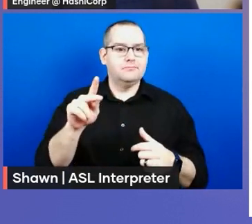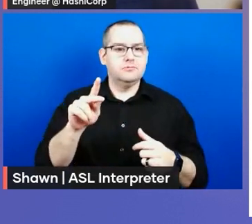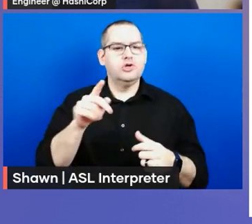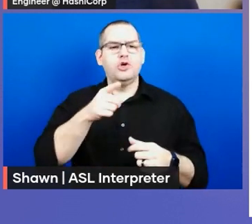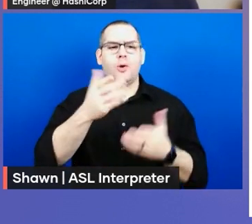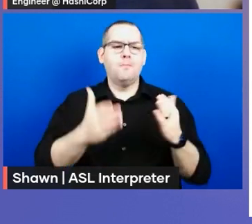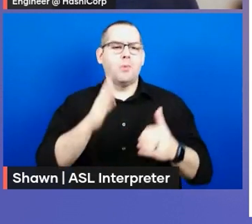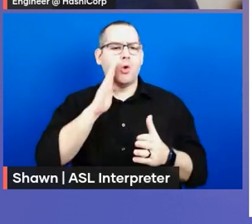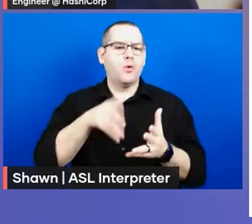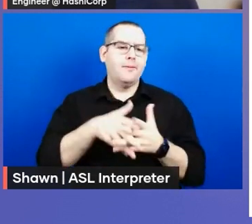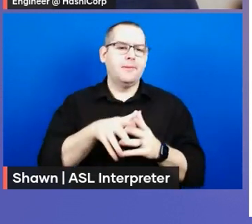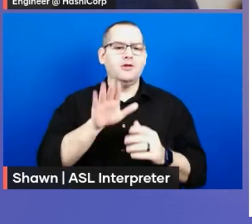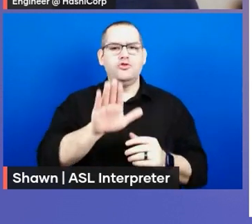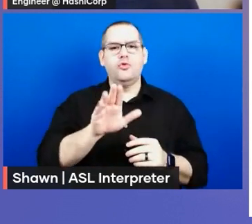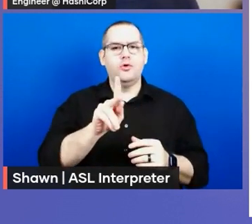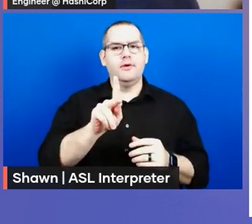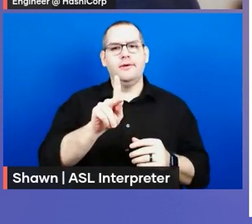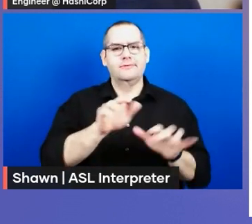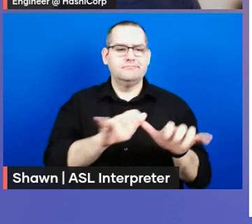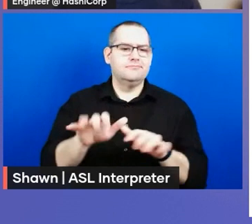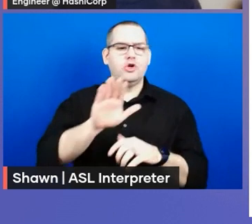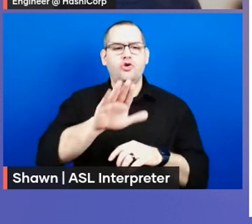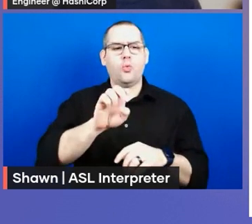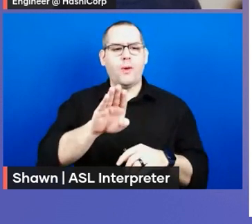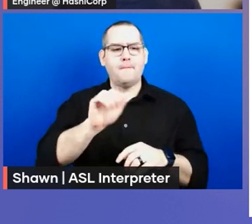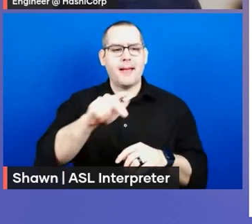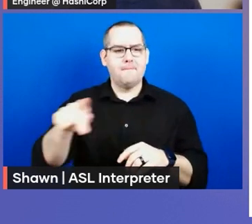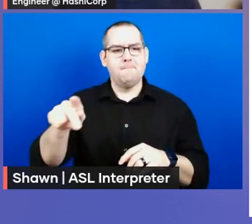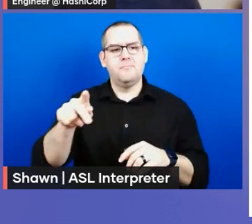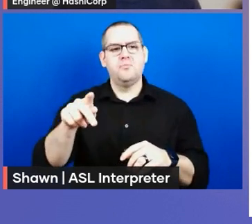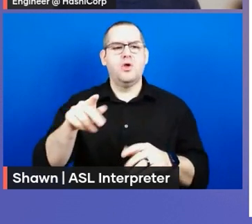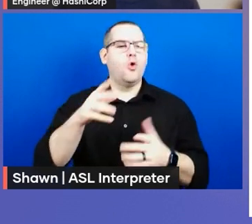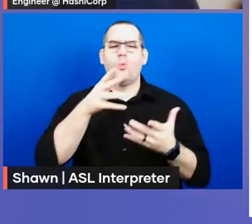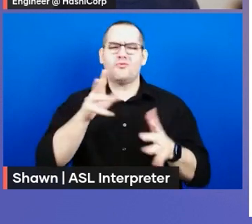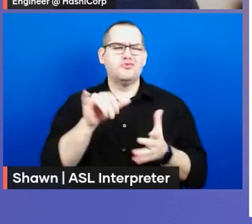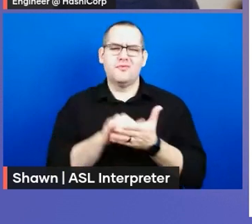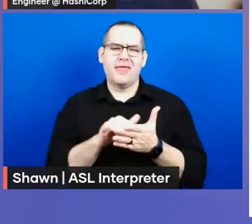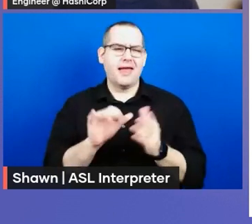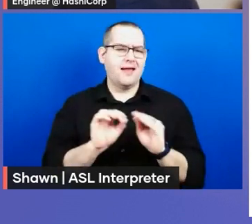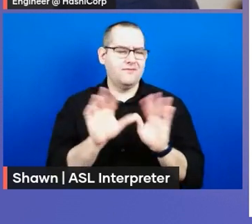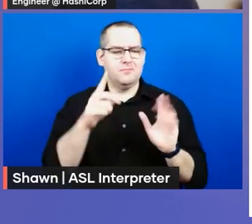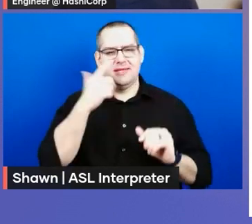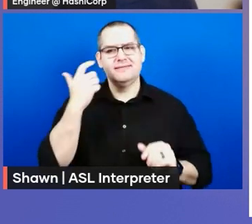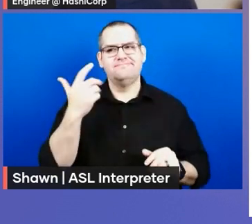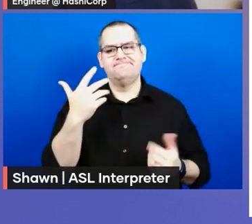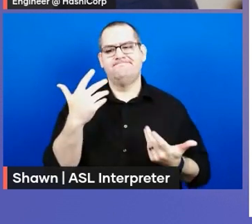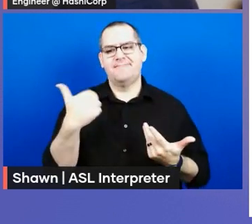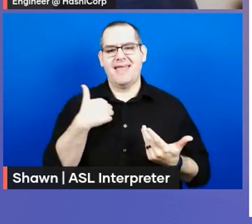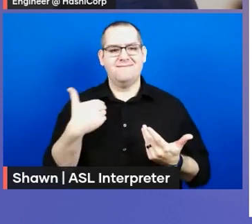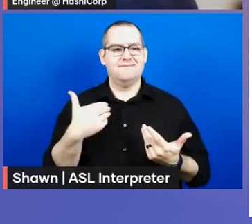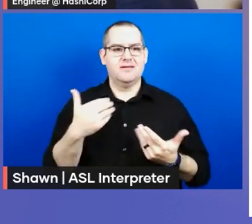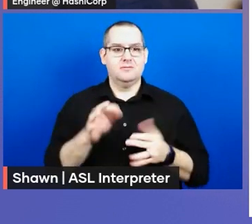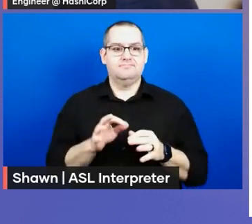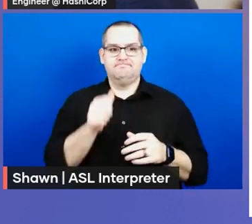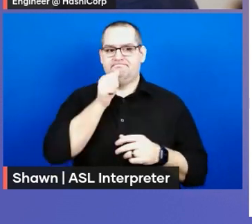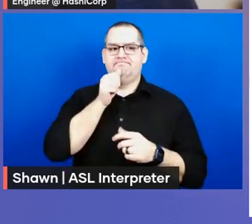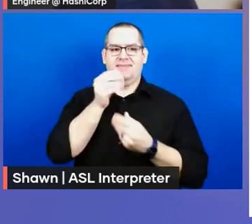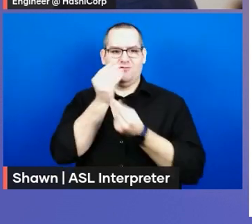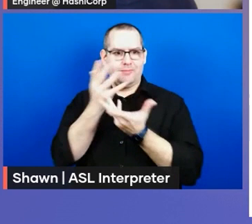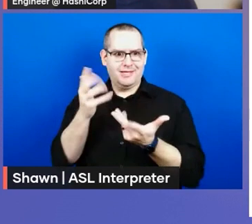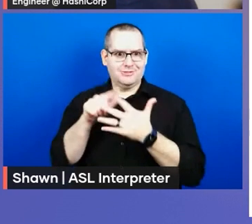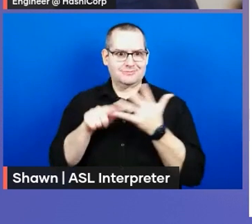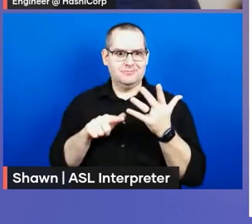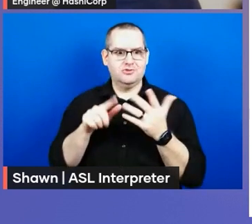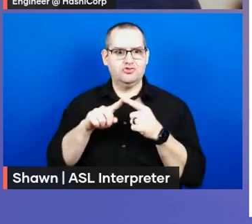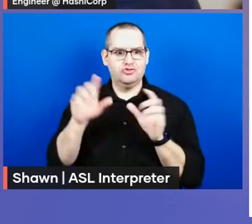probably embed your key in the web app. So then we didn't want to do that, obviously, because we have like proprietary information here to